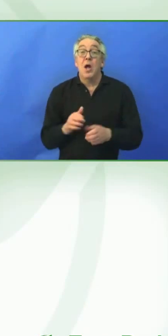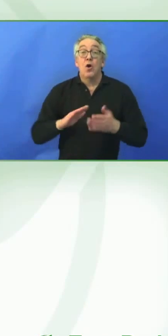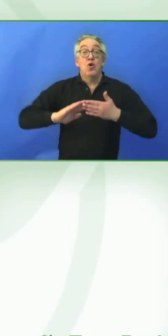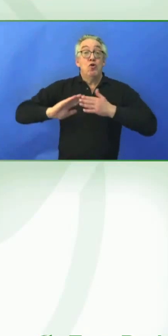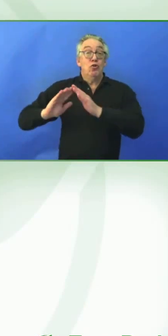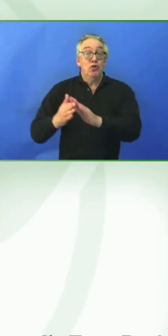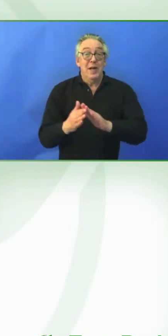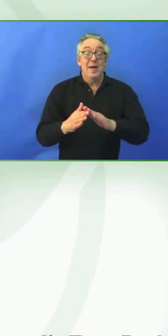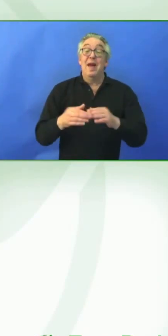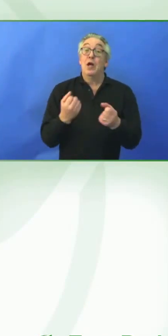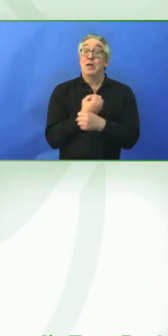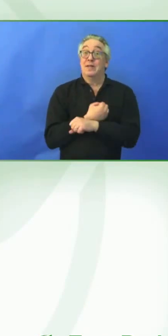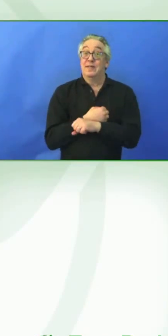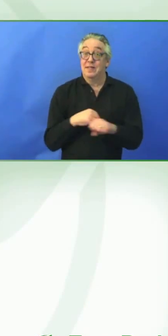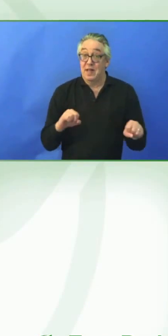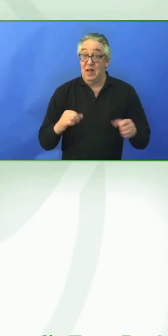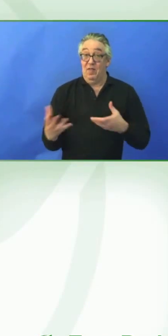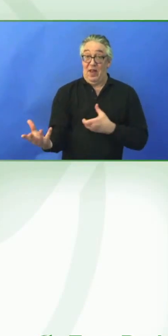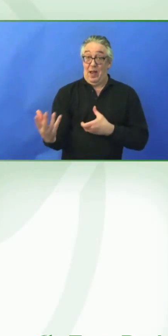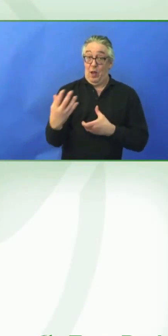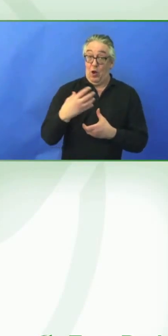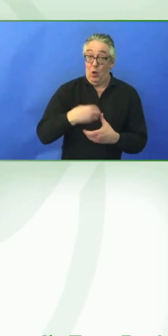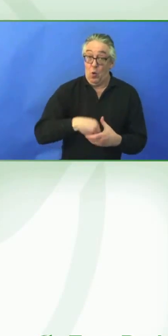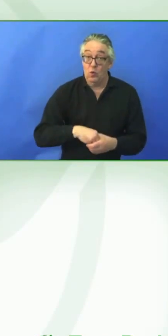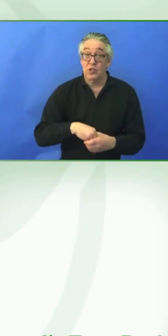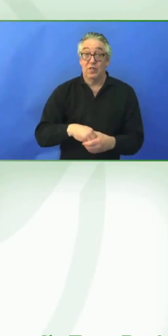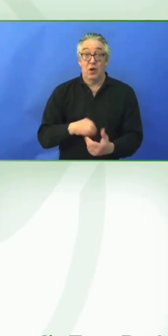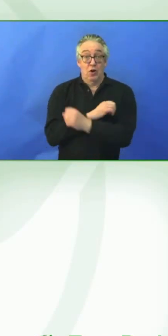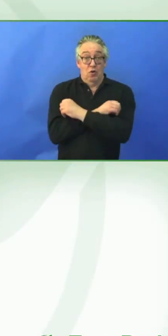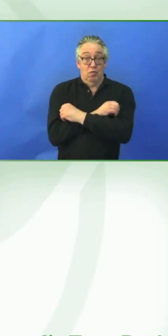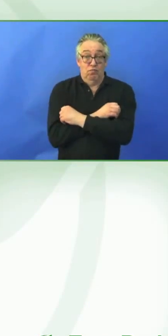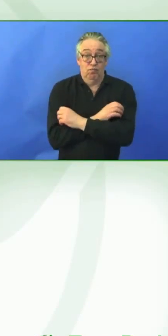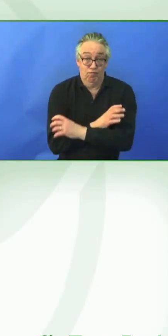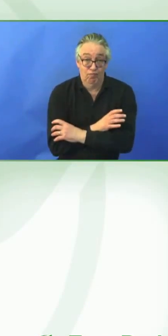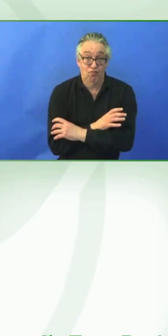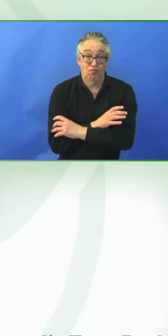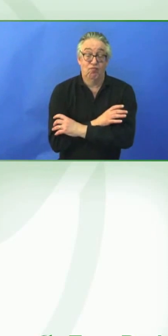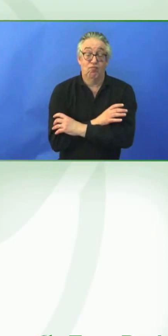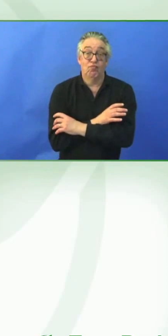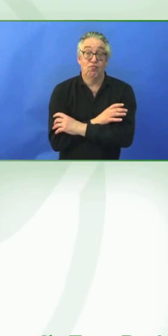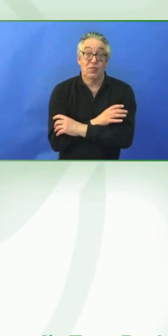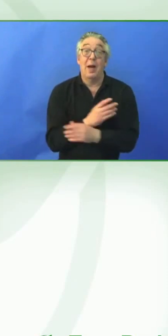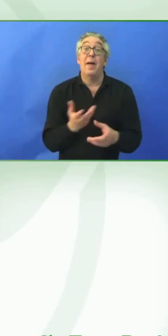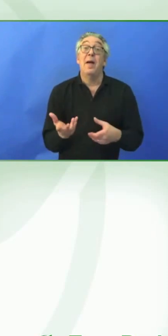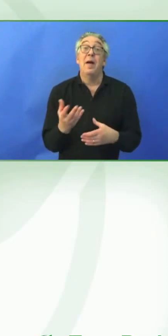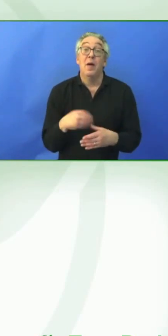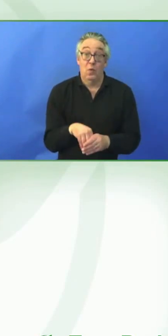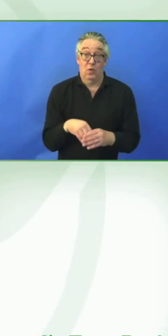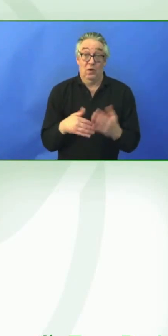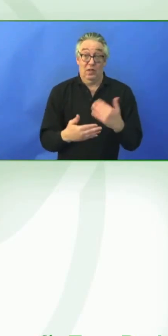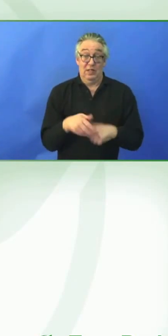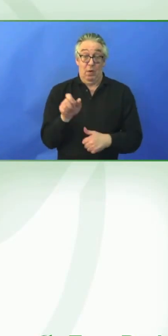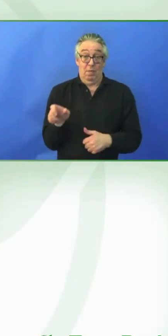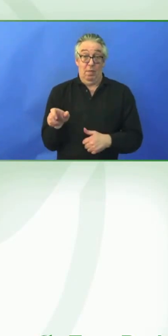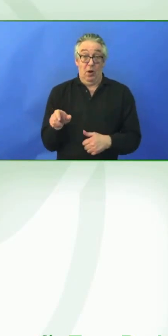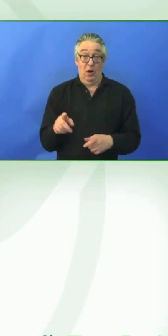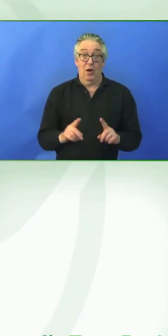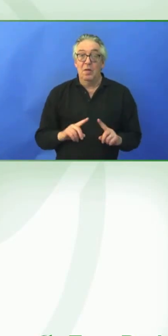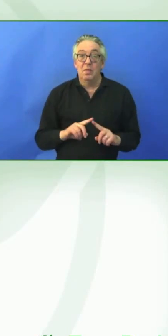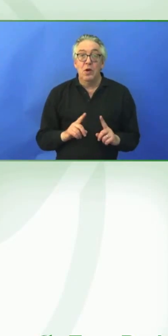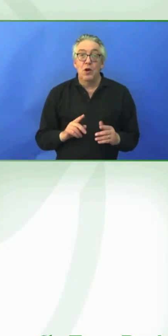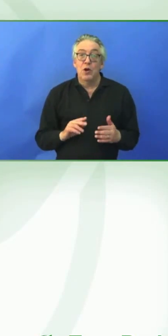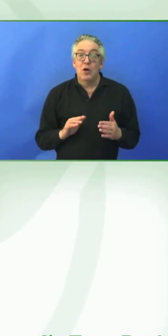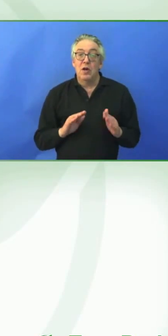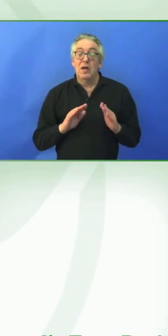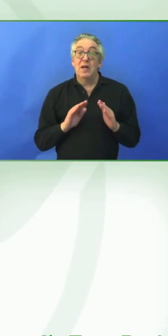talk about people with disabilities. However, cities have the capacity